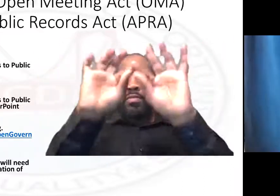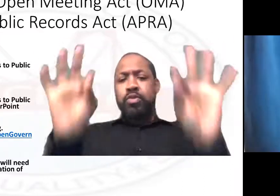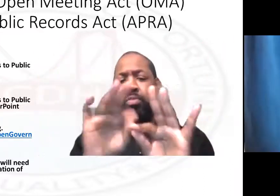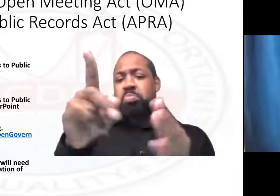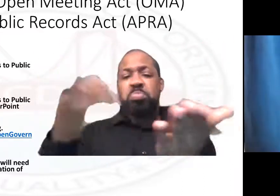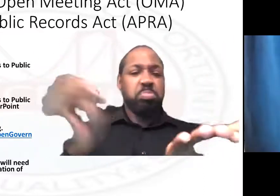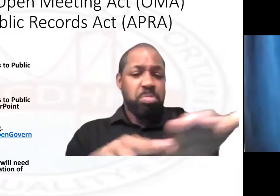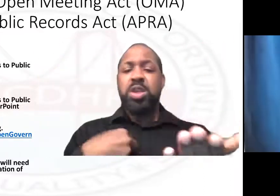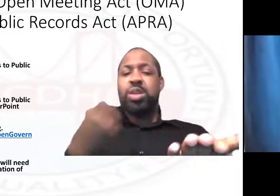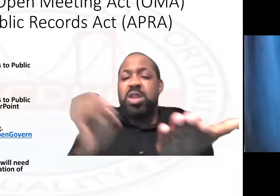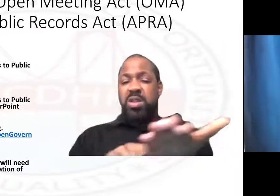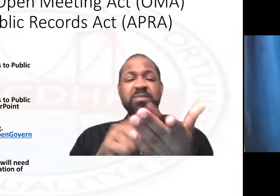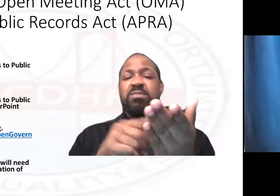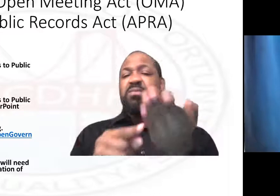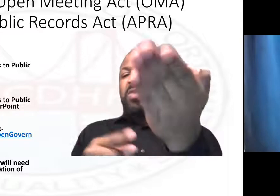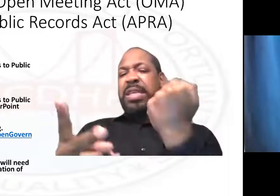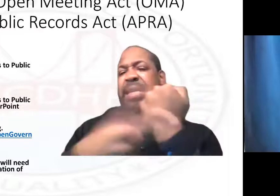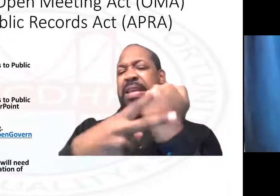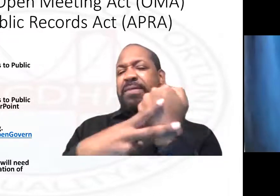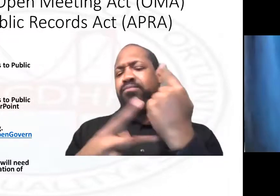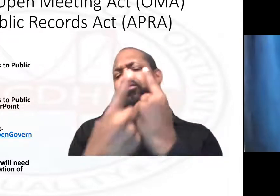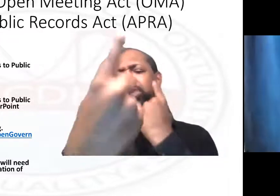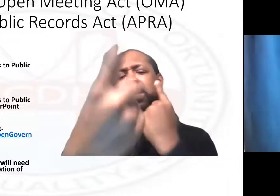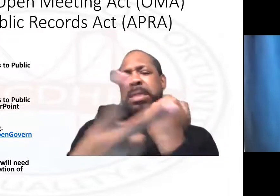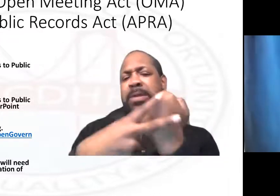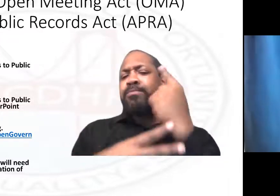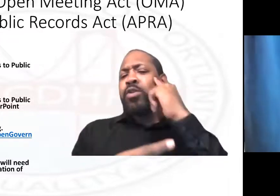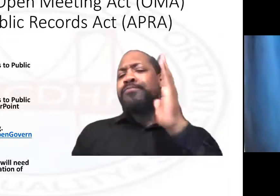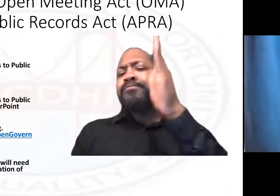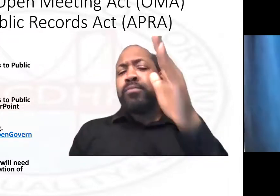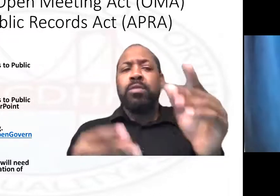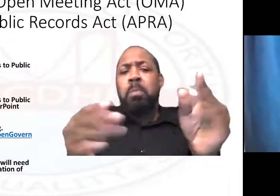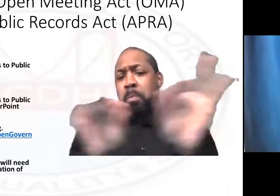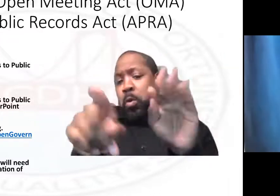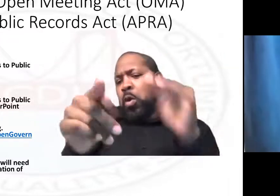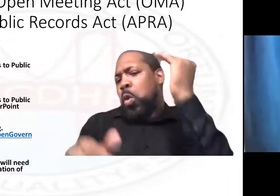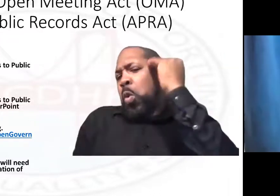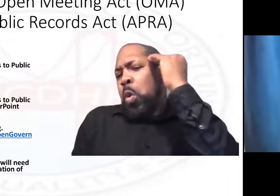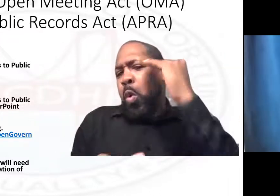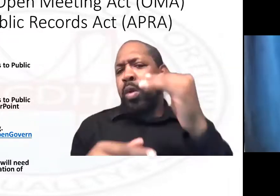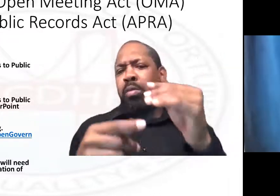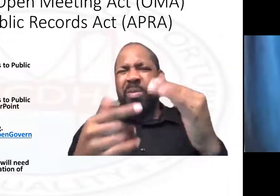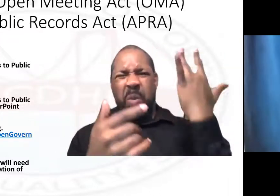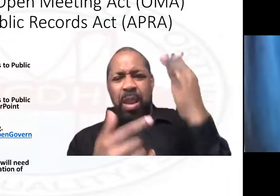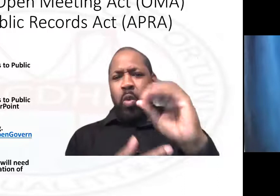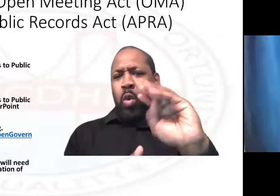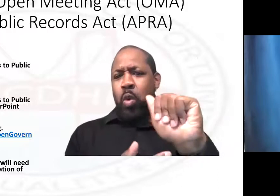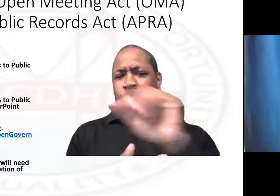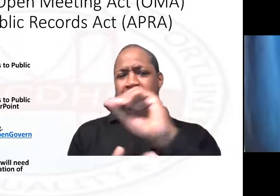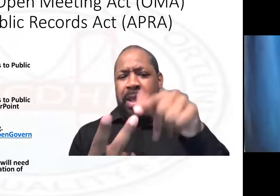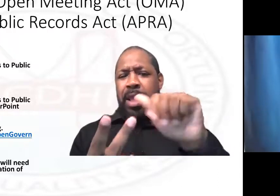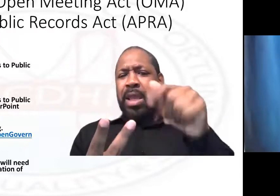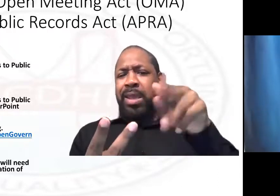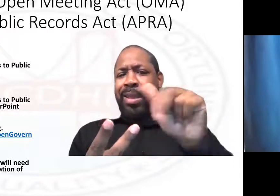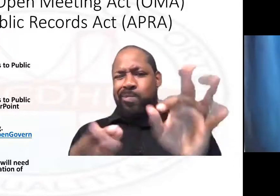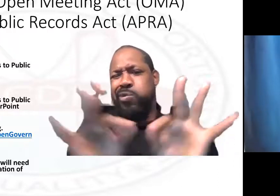and I will send you a certificate that you have completed the trainings. And then just save that certificate for any future